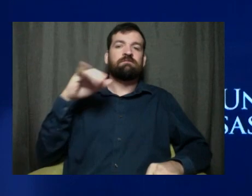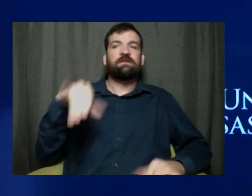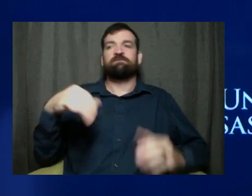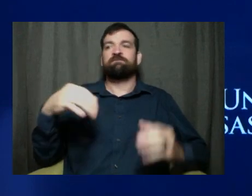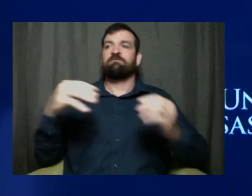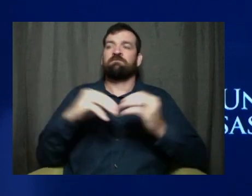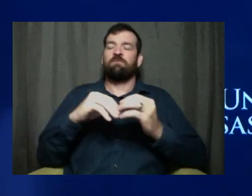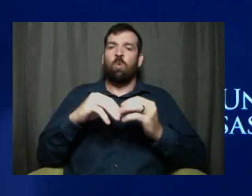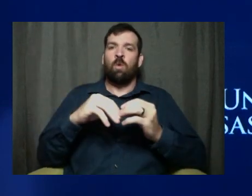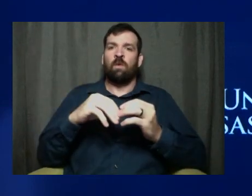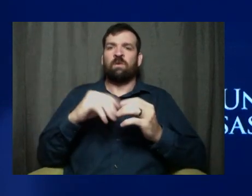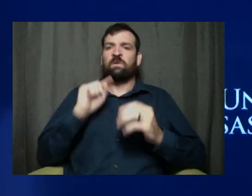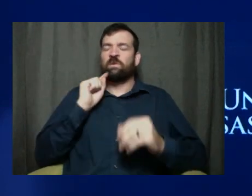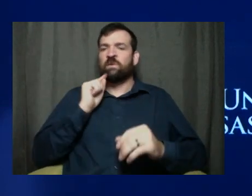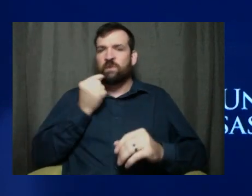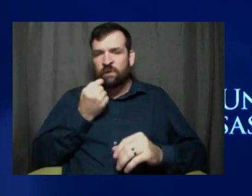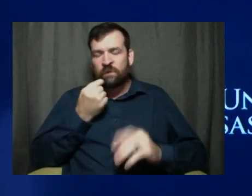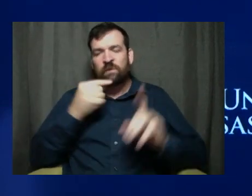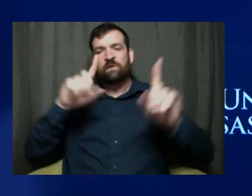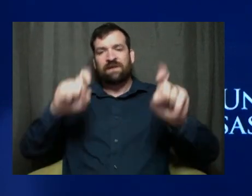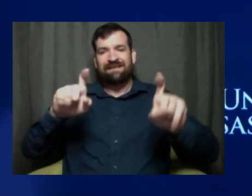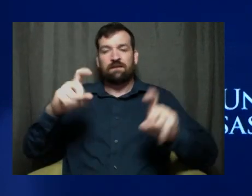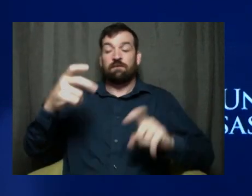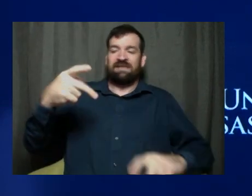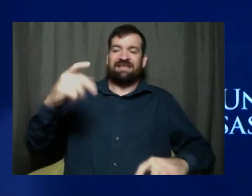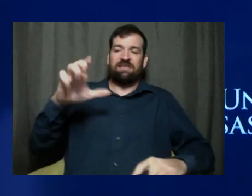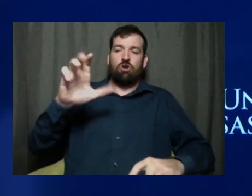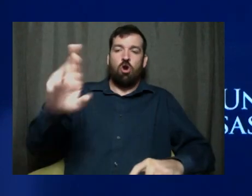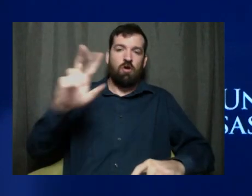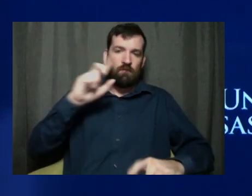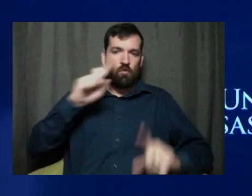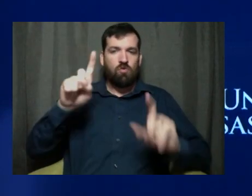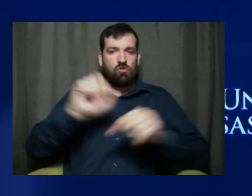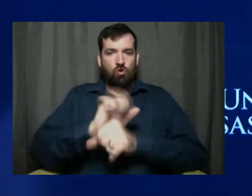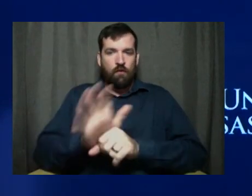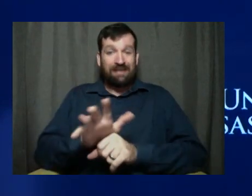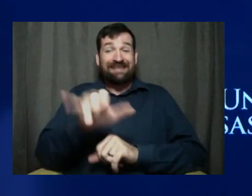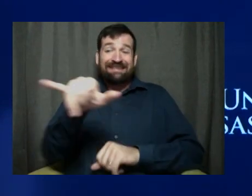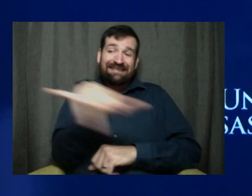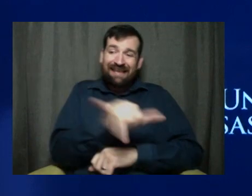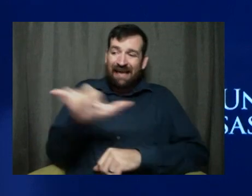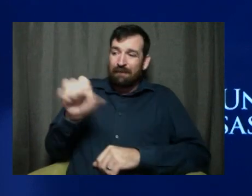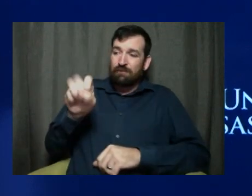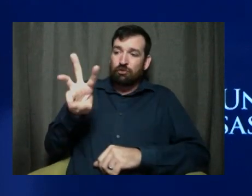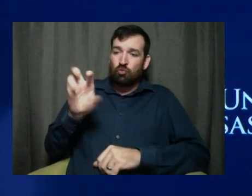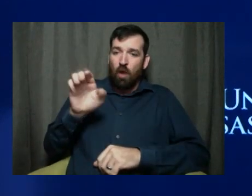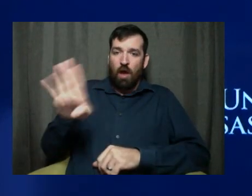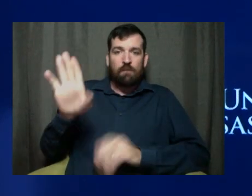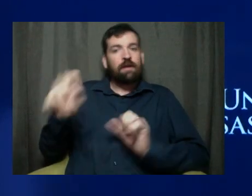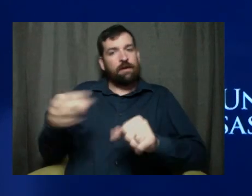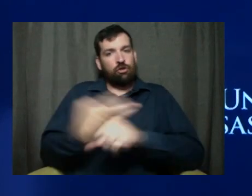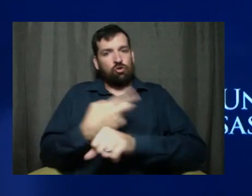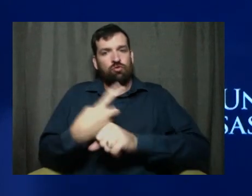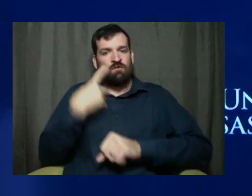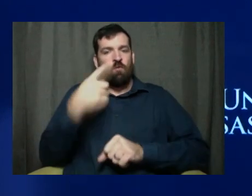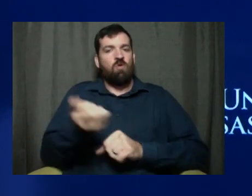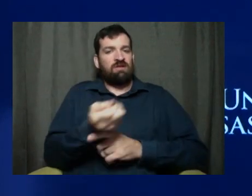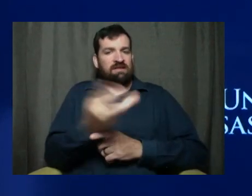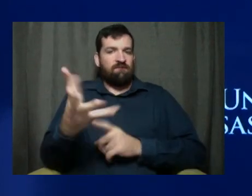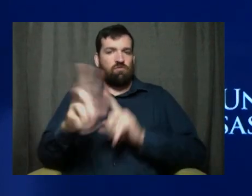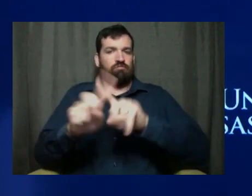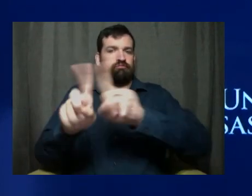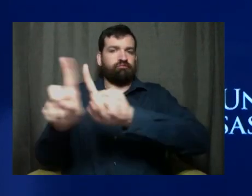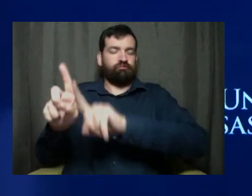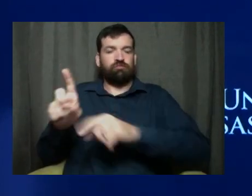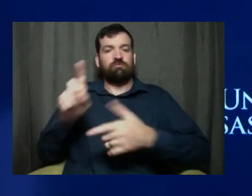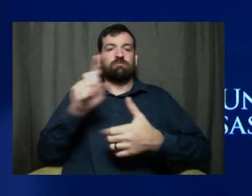invasive PCR testing for COVID. That exact same swab can be actually used to test for quite a few things, and so RSV and flu